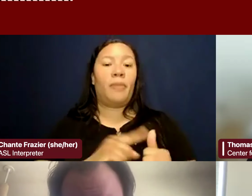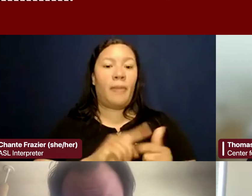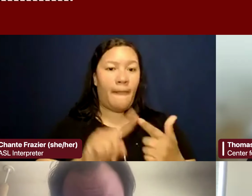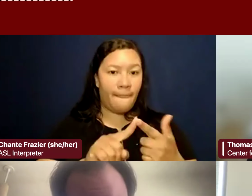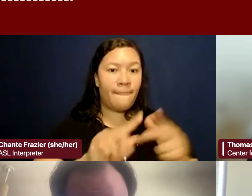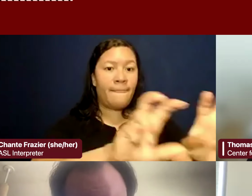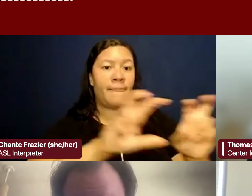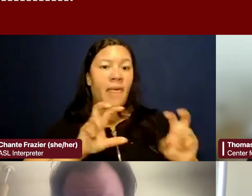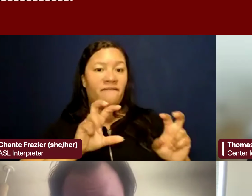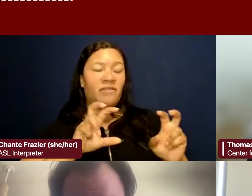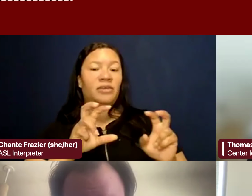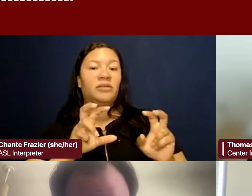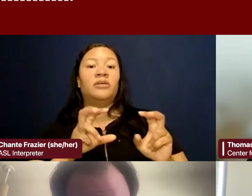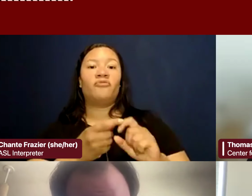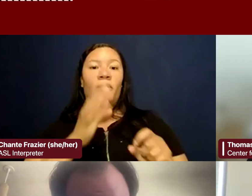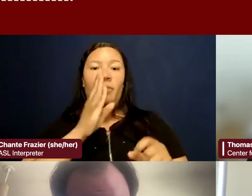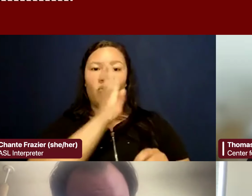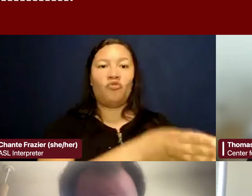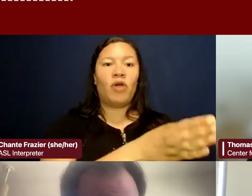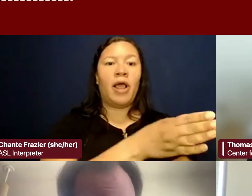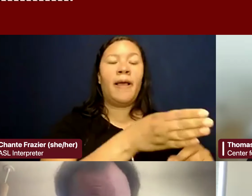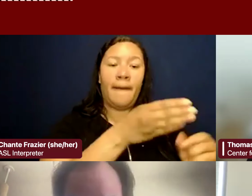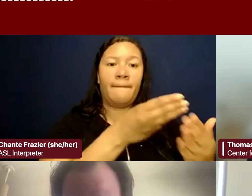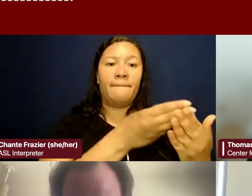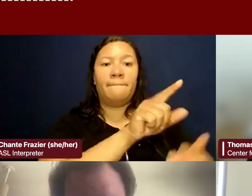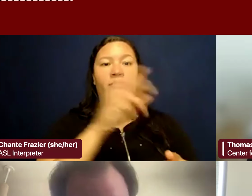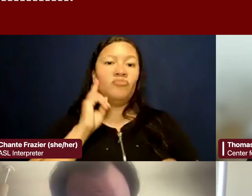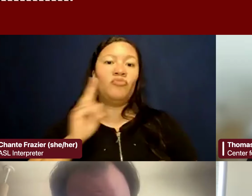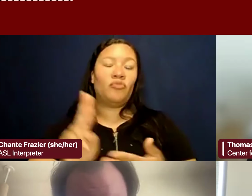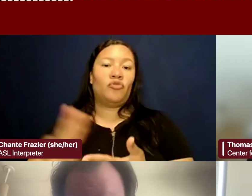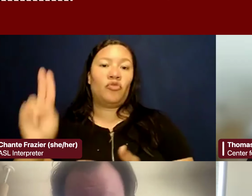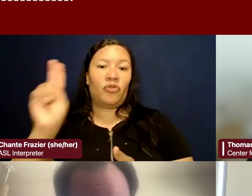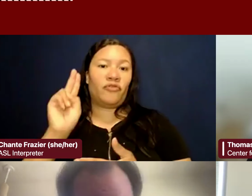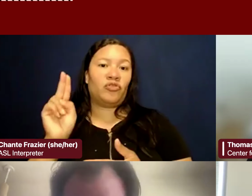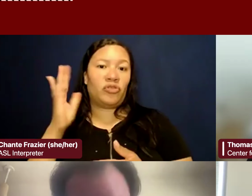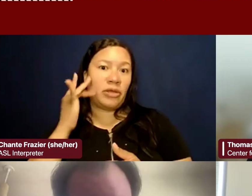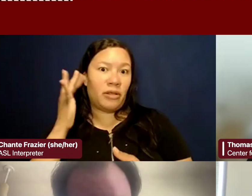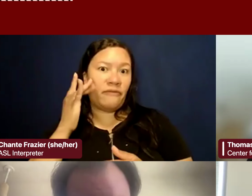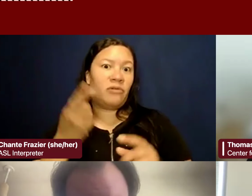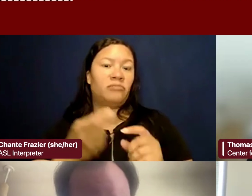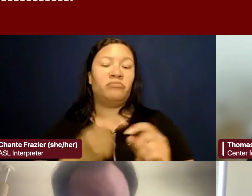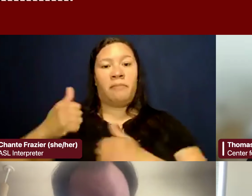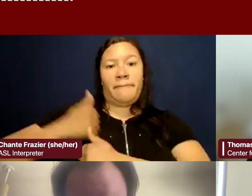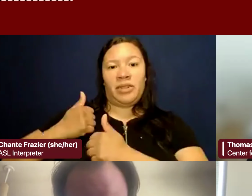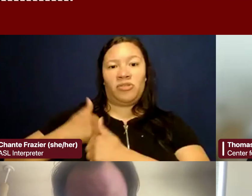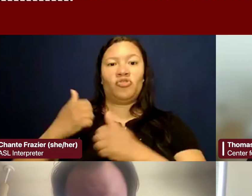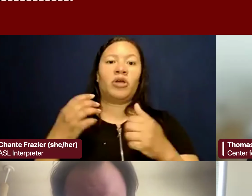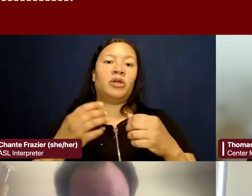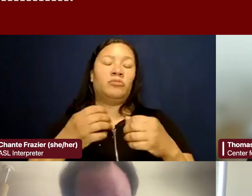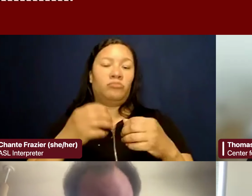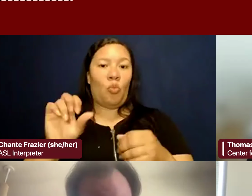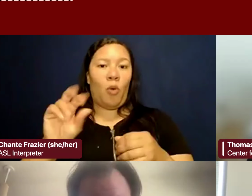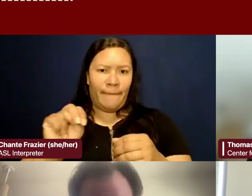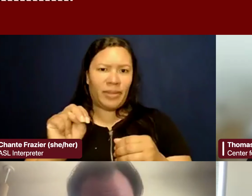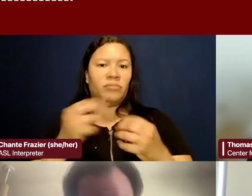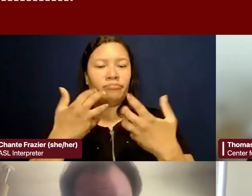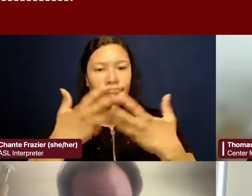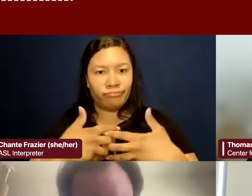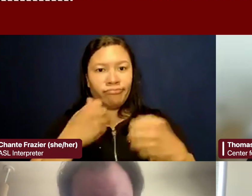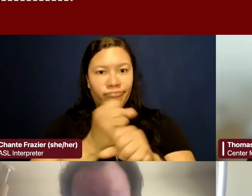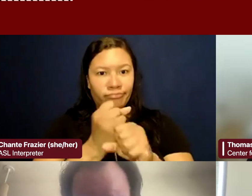divestment from direct holdings of the University of California in military weapons manufacturing and military investments, especially